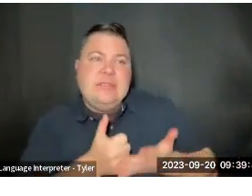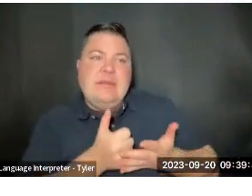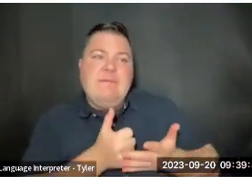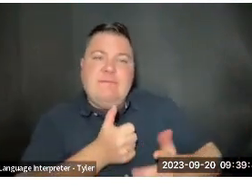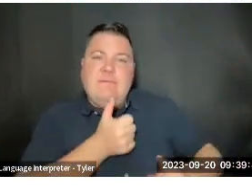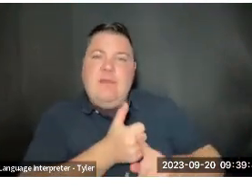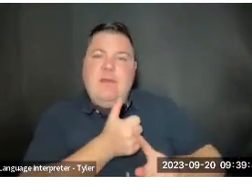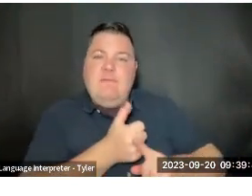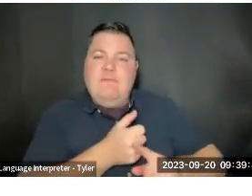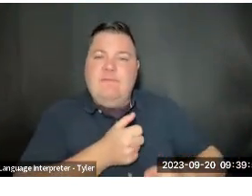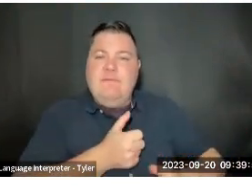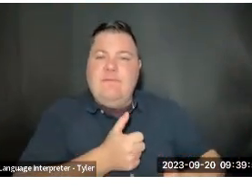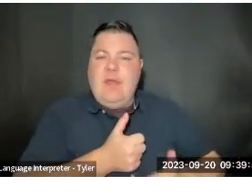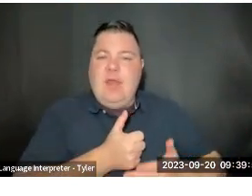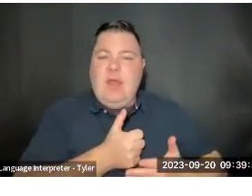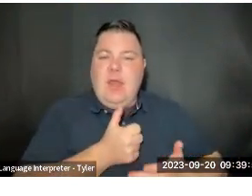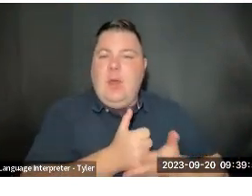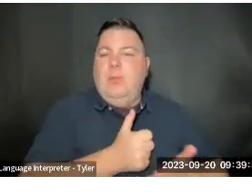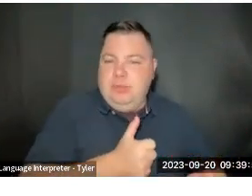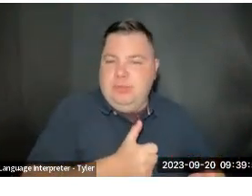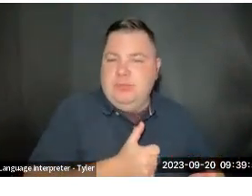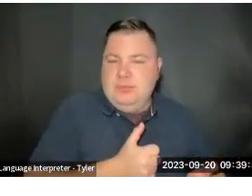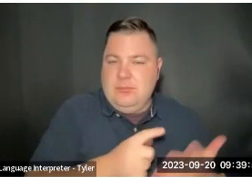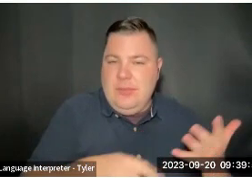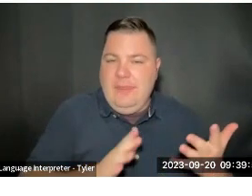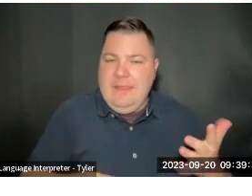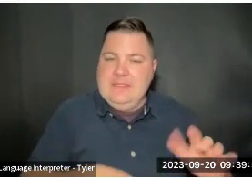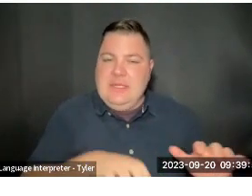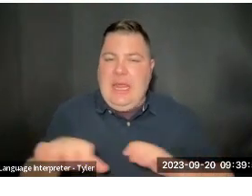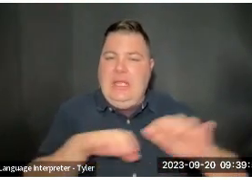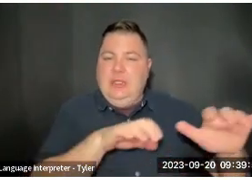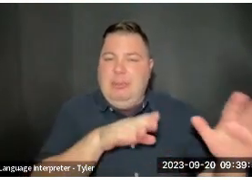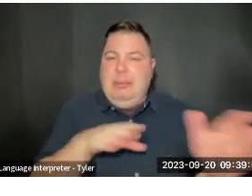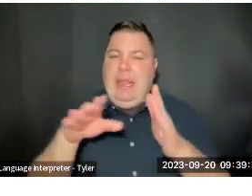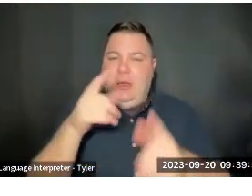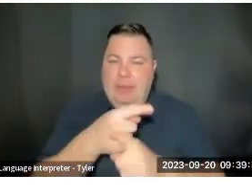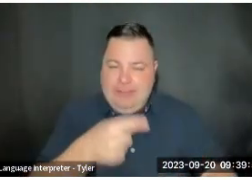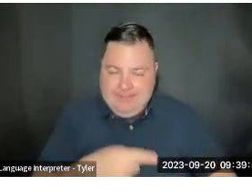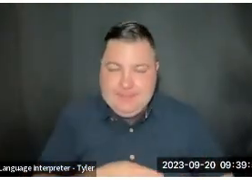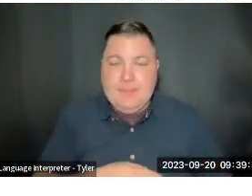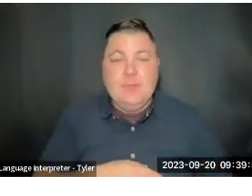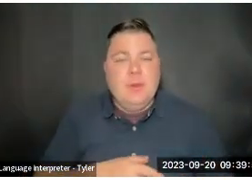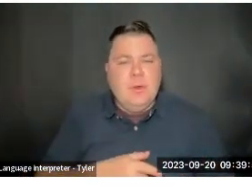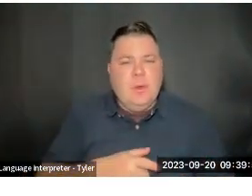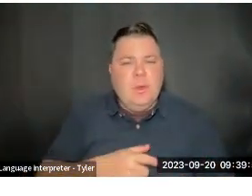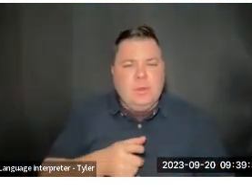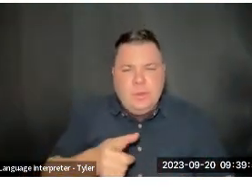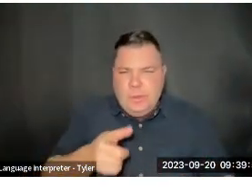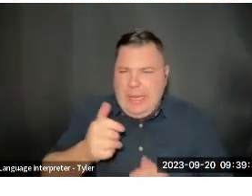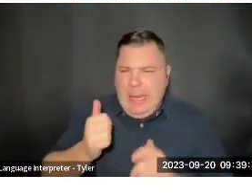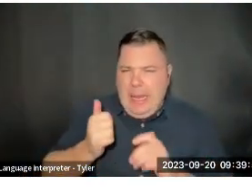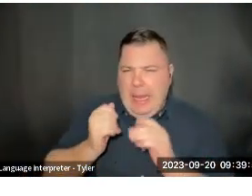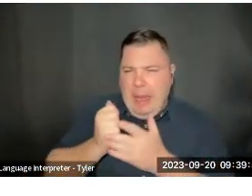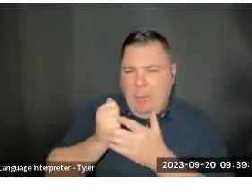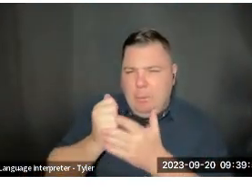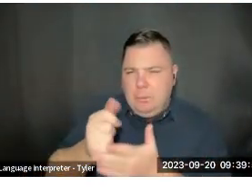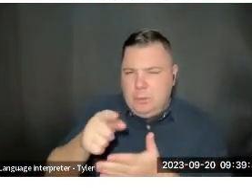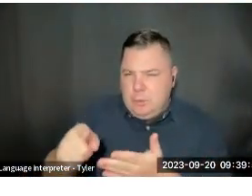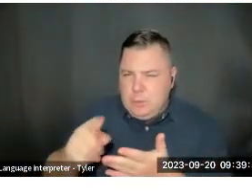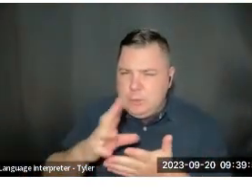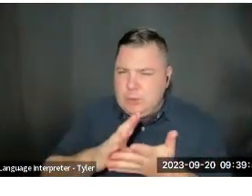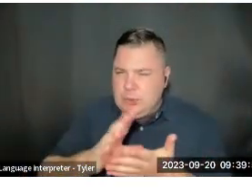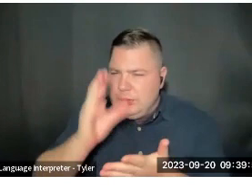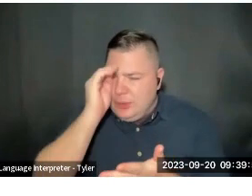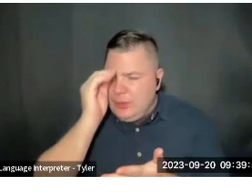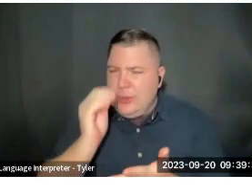Wow, that's the action plan. But the way that we work you through the action plan and make sure